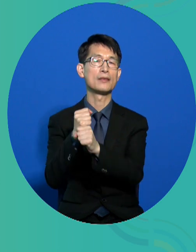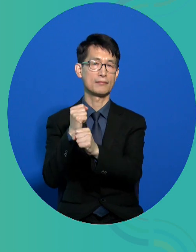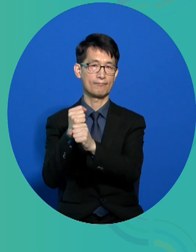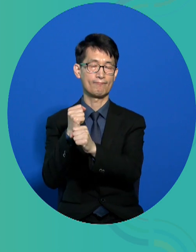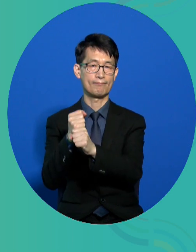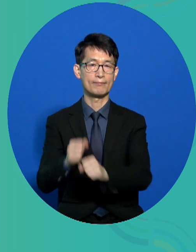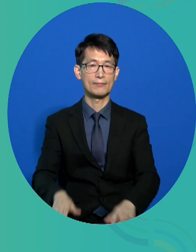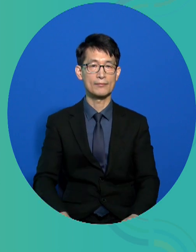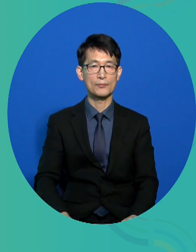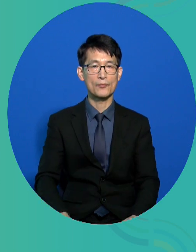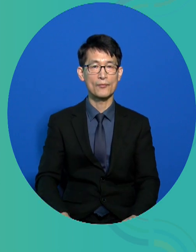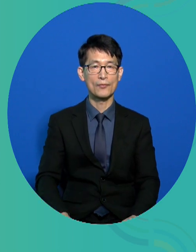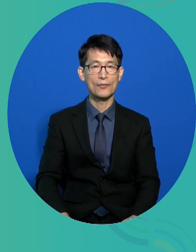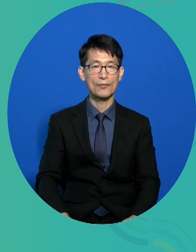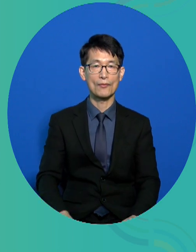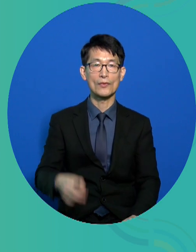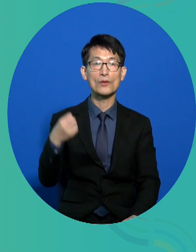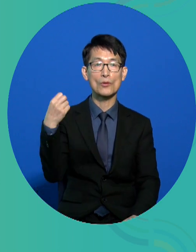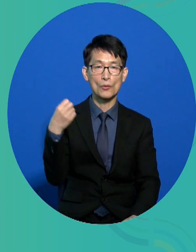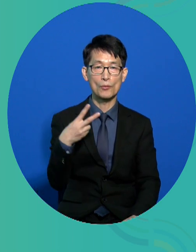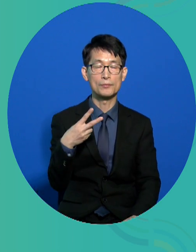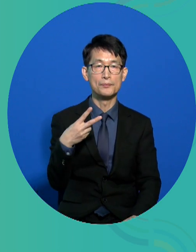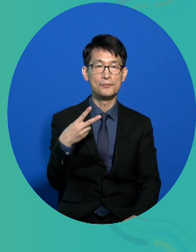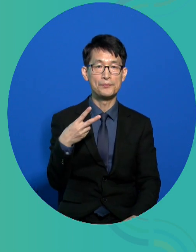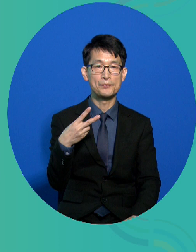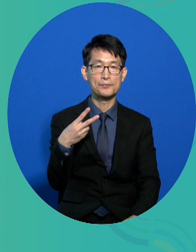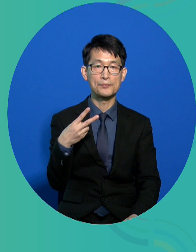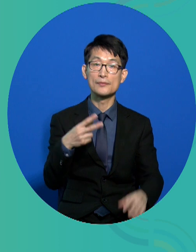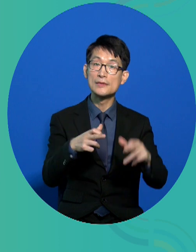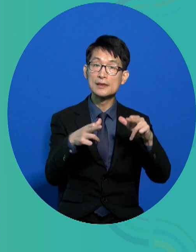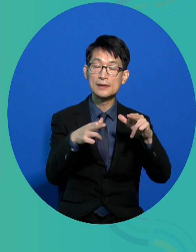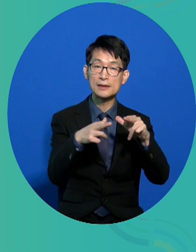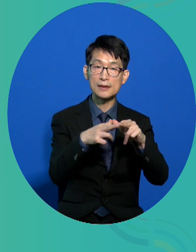direction of our development. And another issue was that